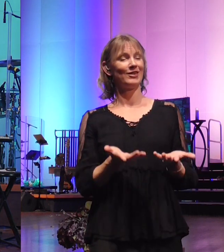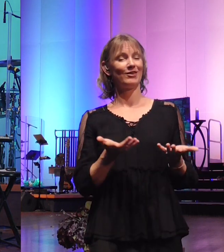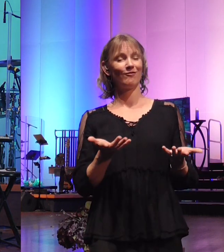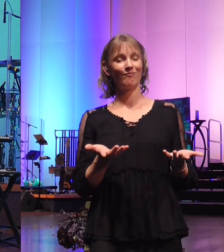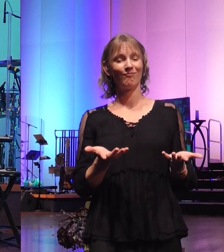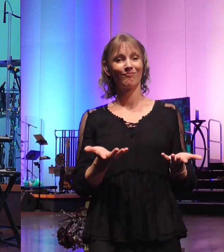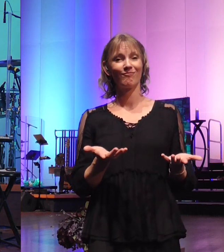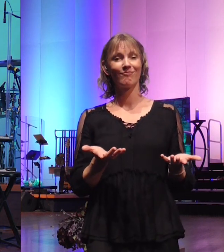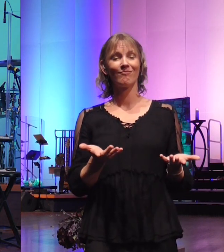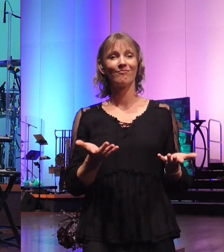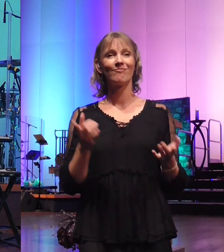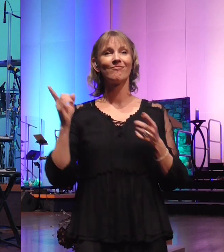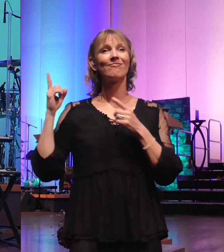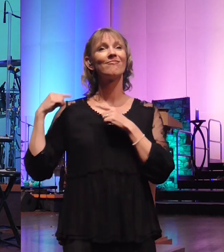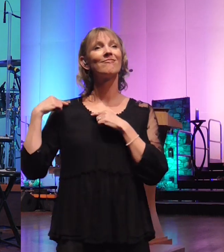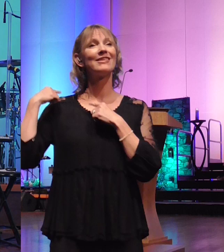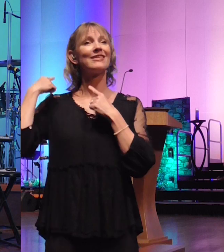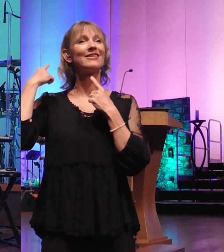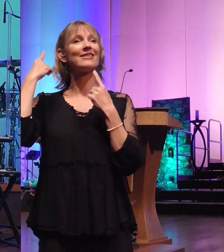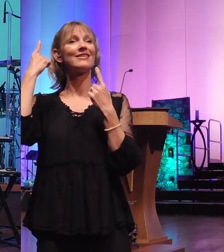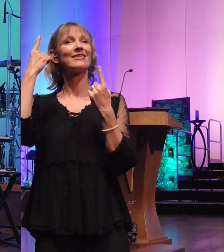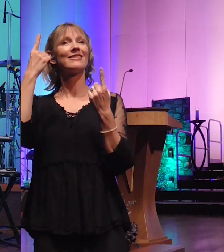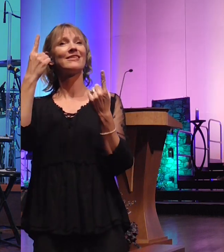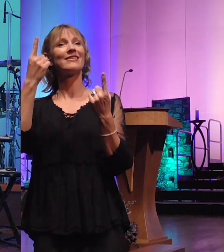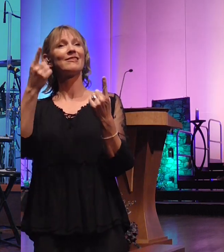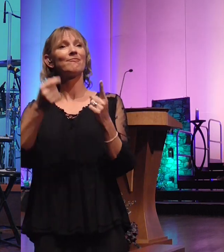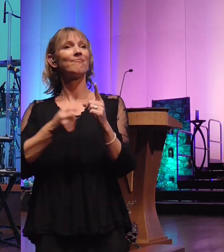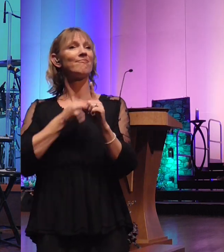Since the day I found my way